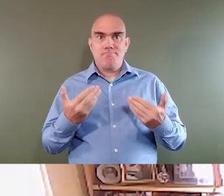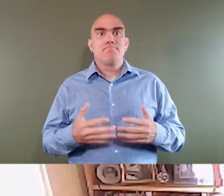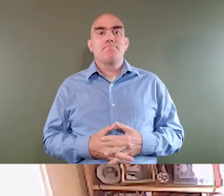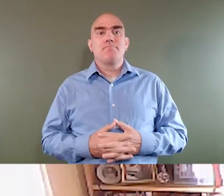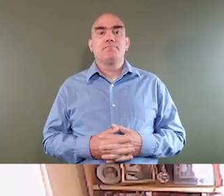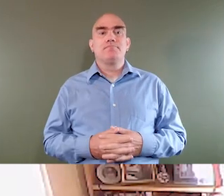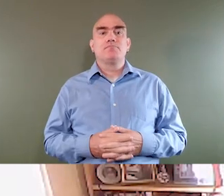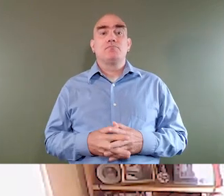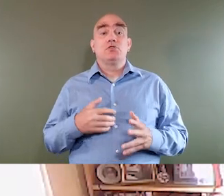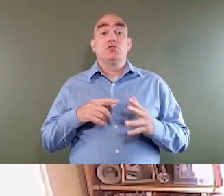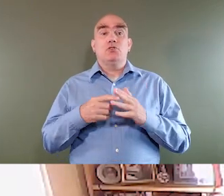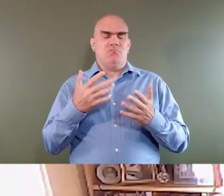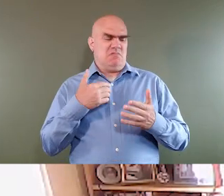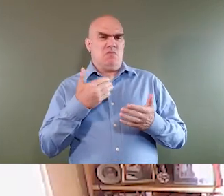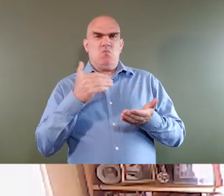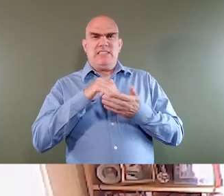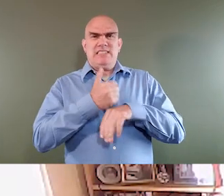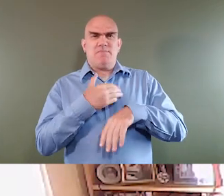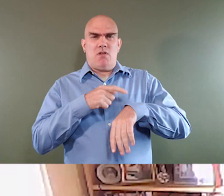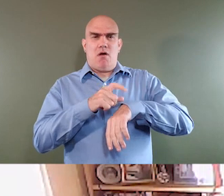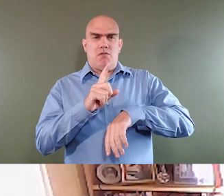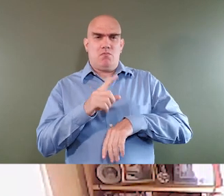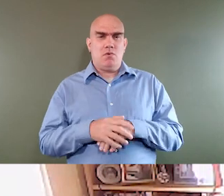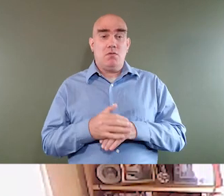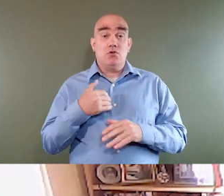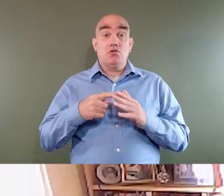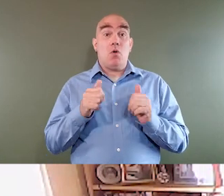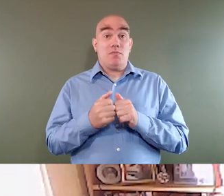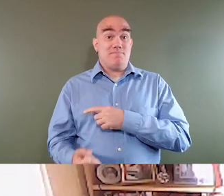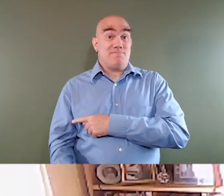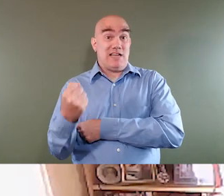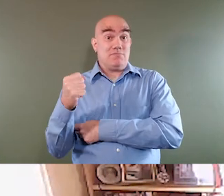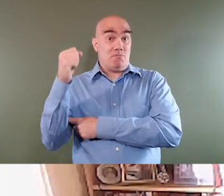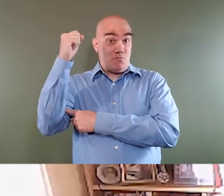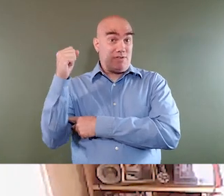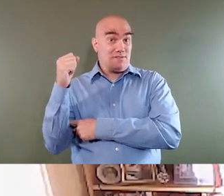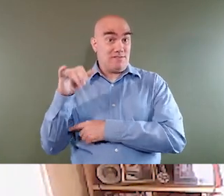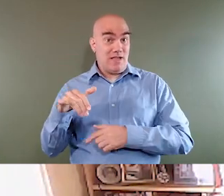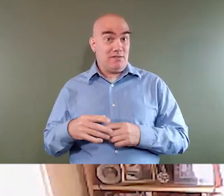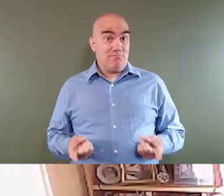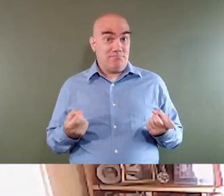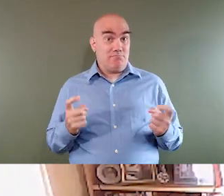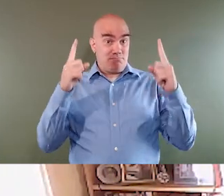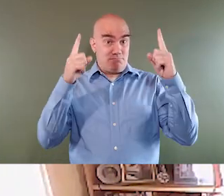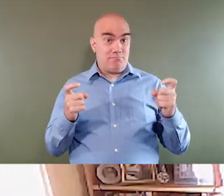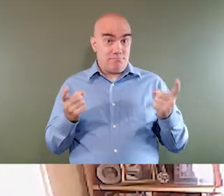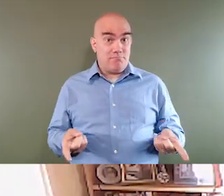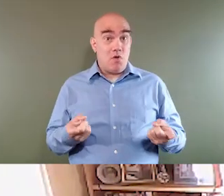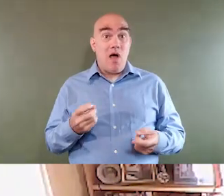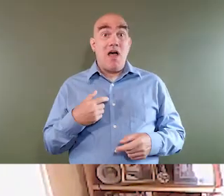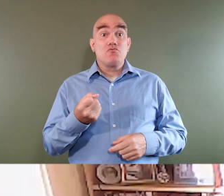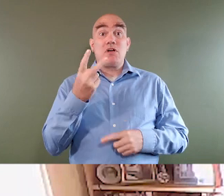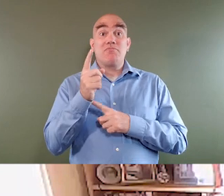We are starting with, let me reset my clock here. We're starting with a bicep curl to overhead press. Okay, you've got